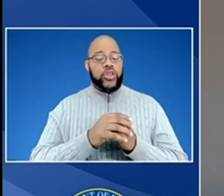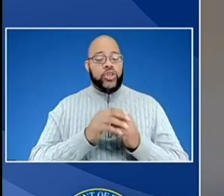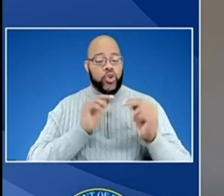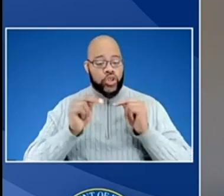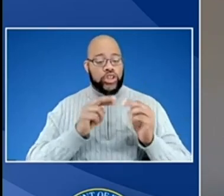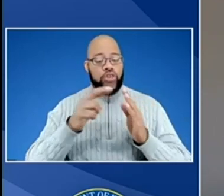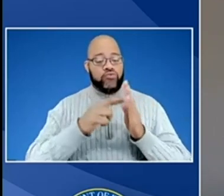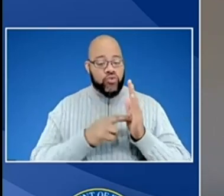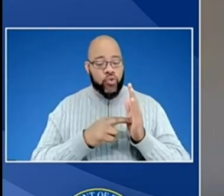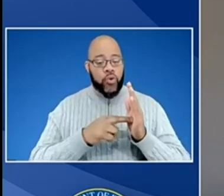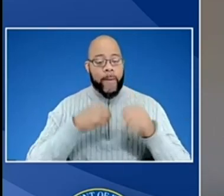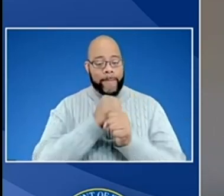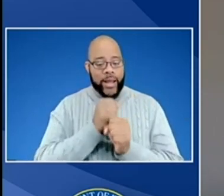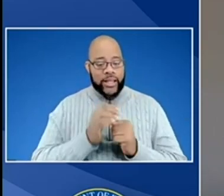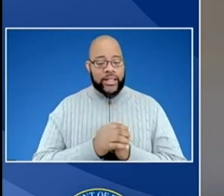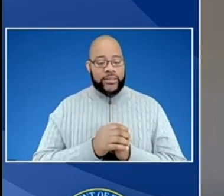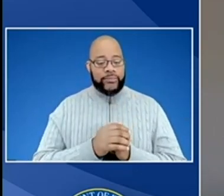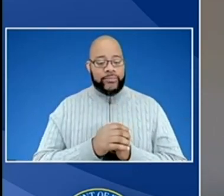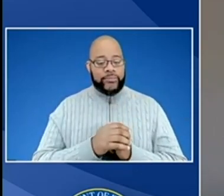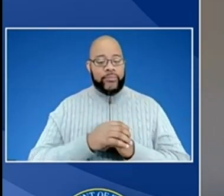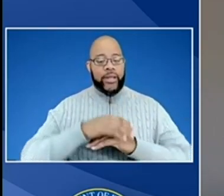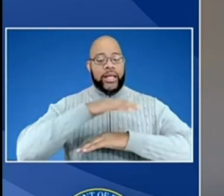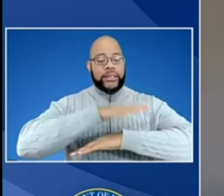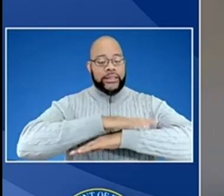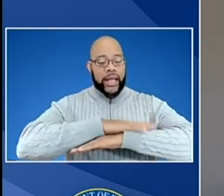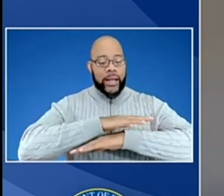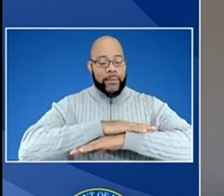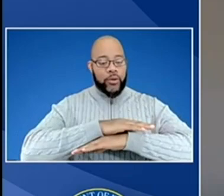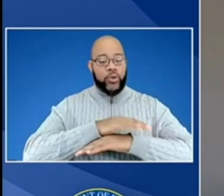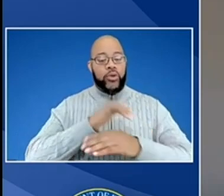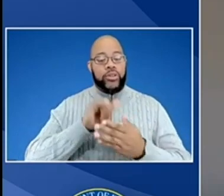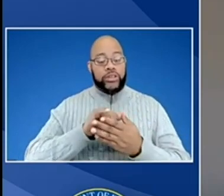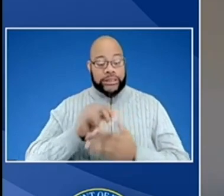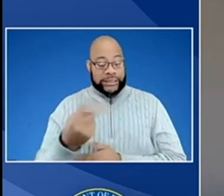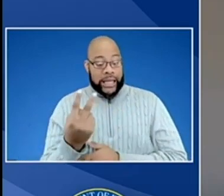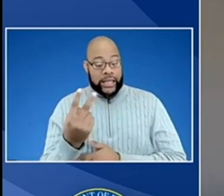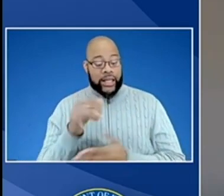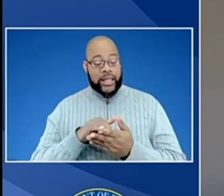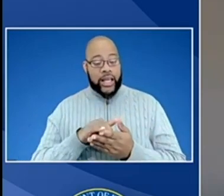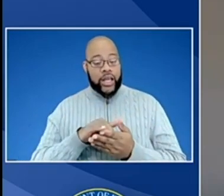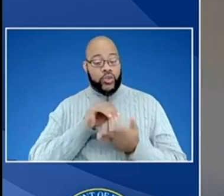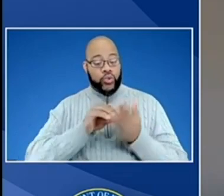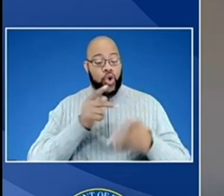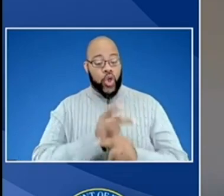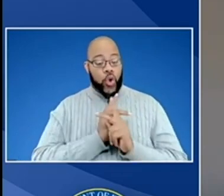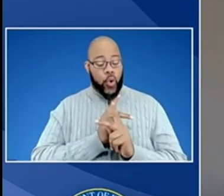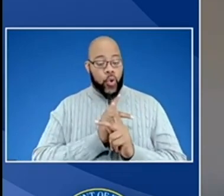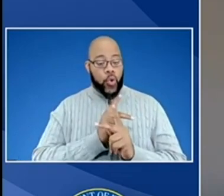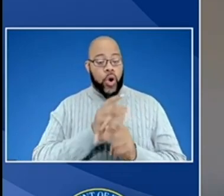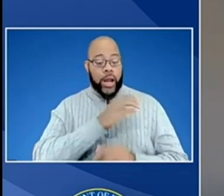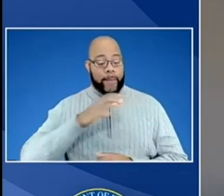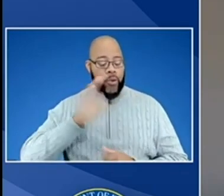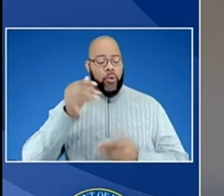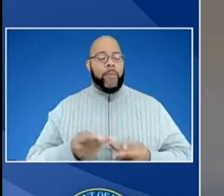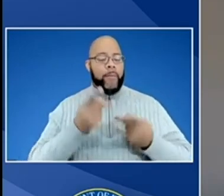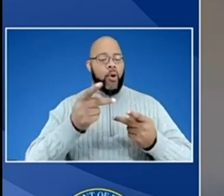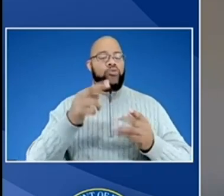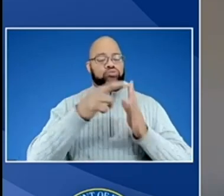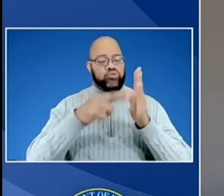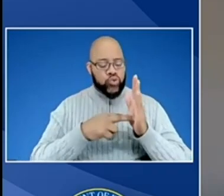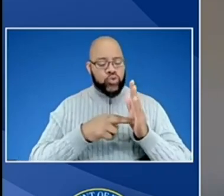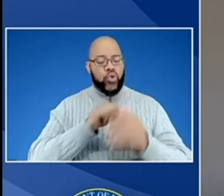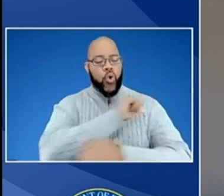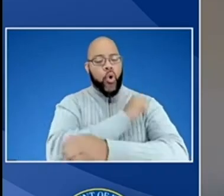Table 2, through which the Student Loan Debt Relief Committee will prepare proposed regulations authorized